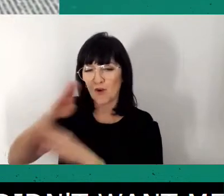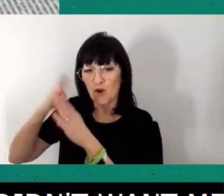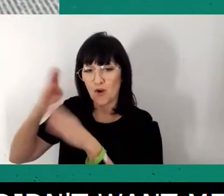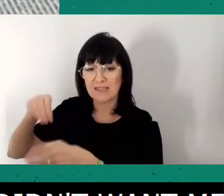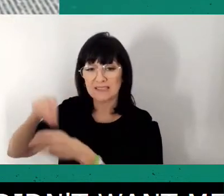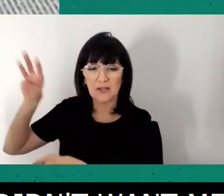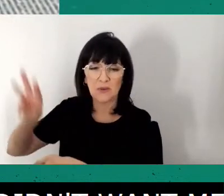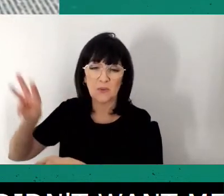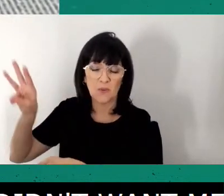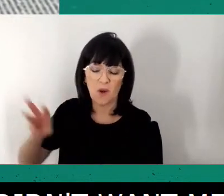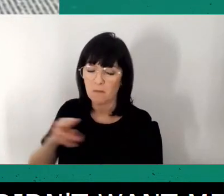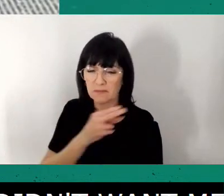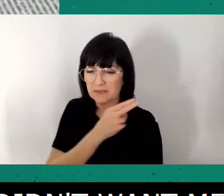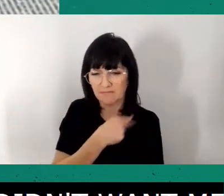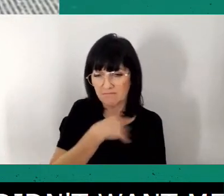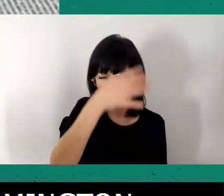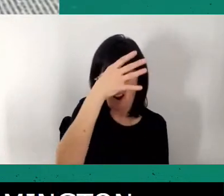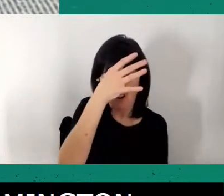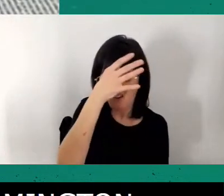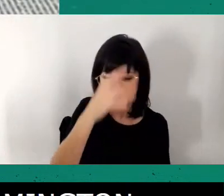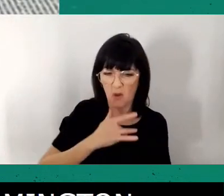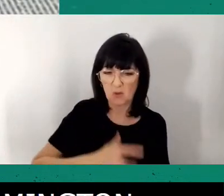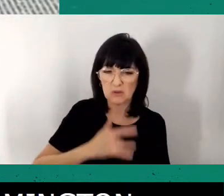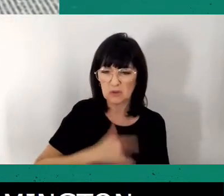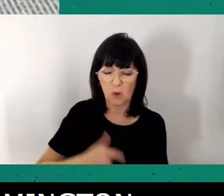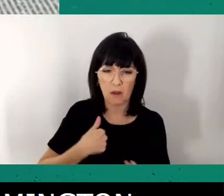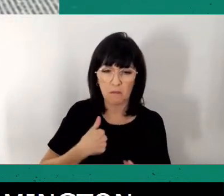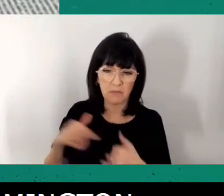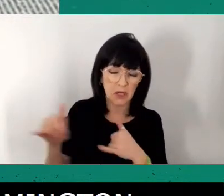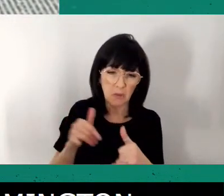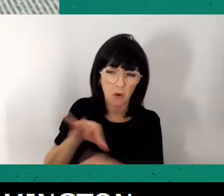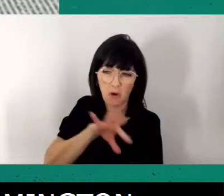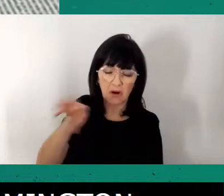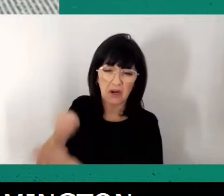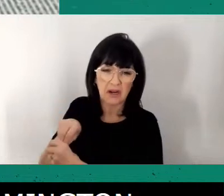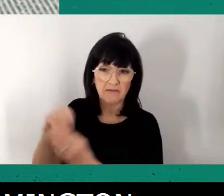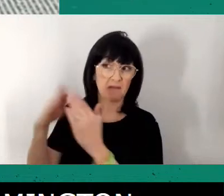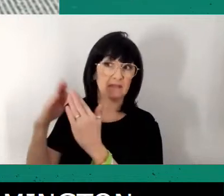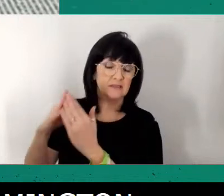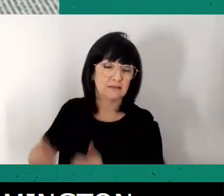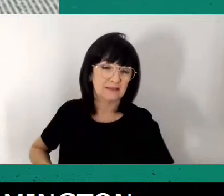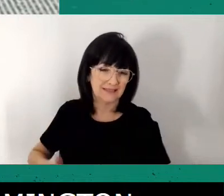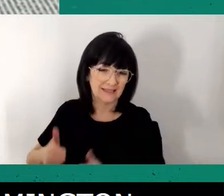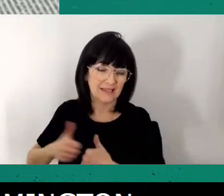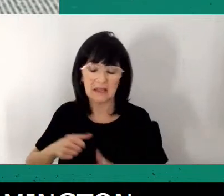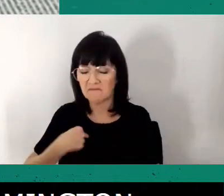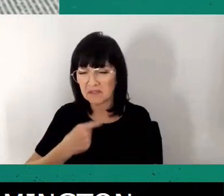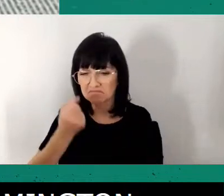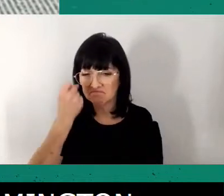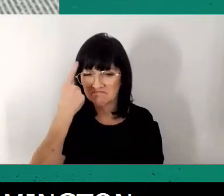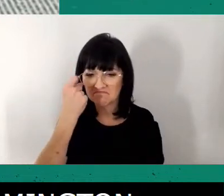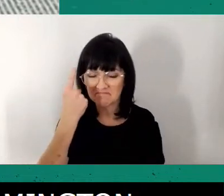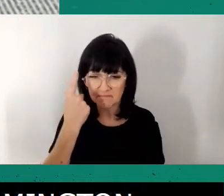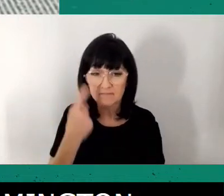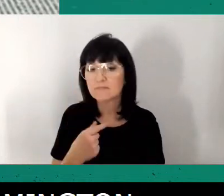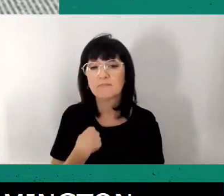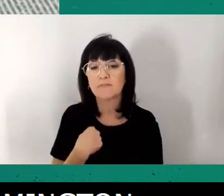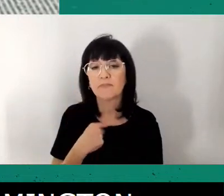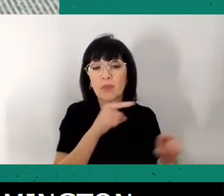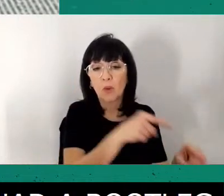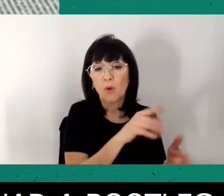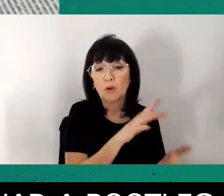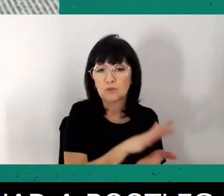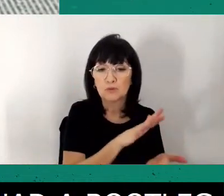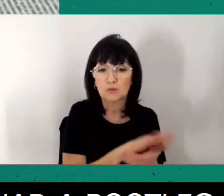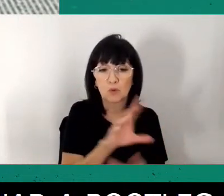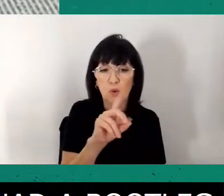but then I had to abide by my parents' wishes and attend school here in Dover and share a room